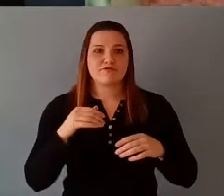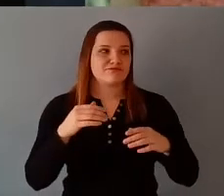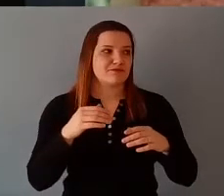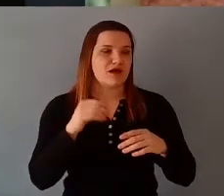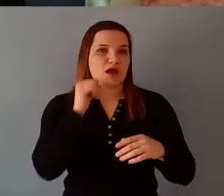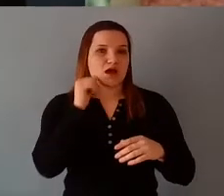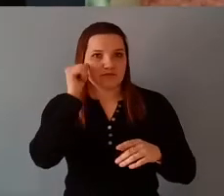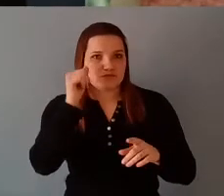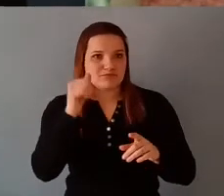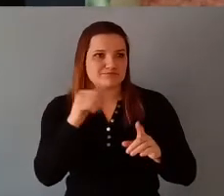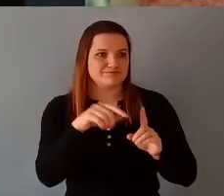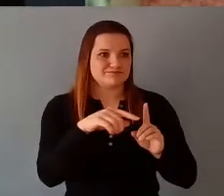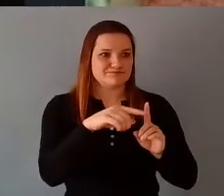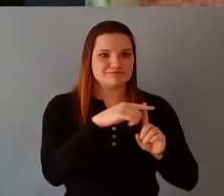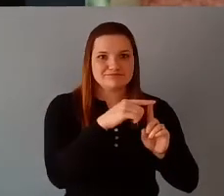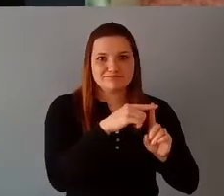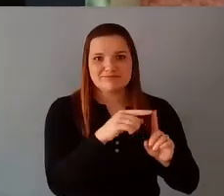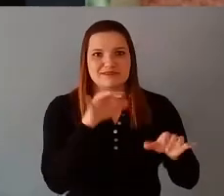mother-baby unit.